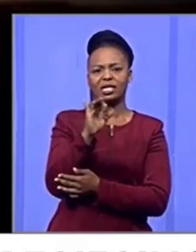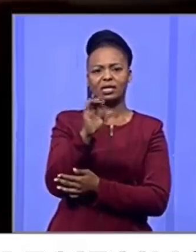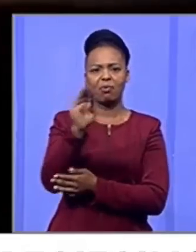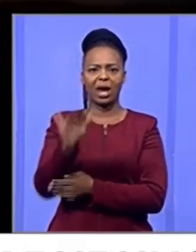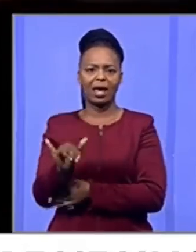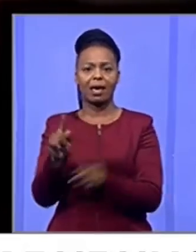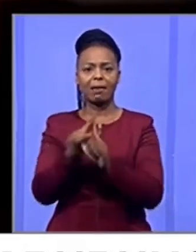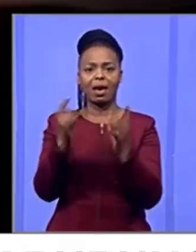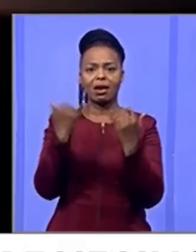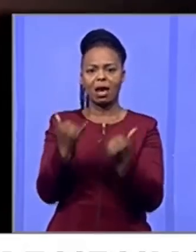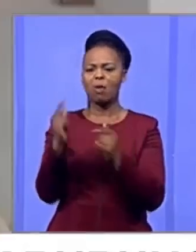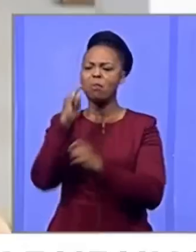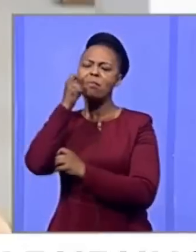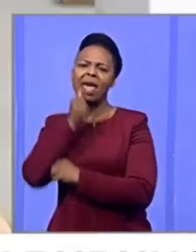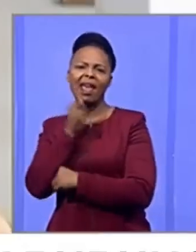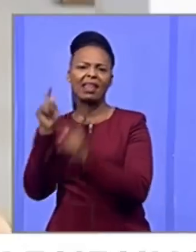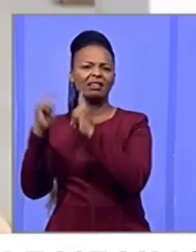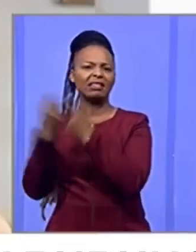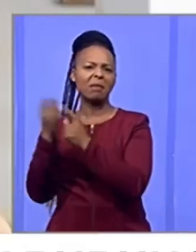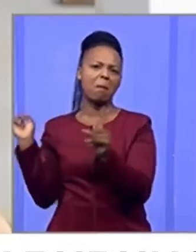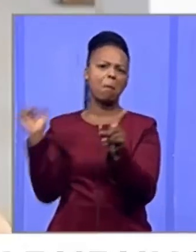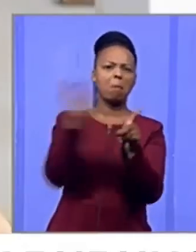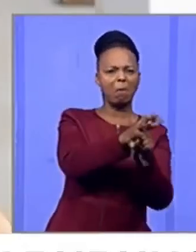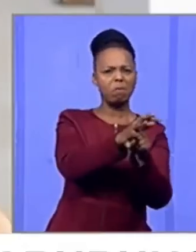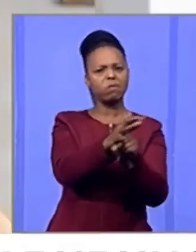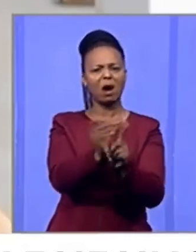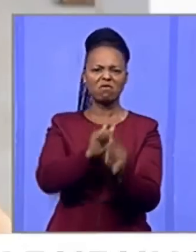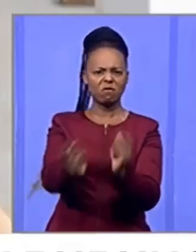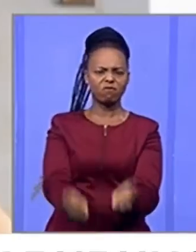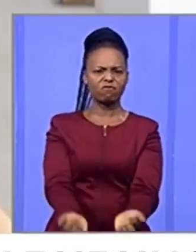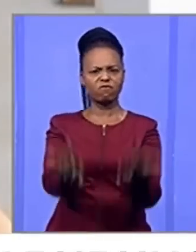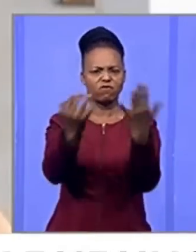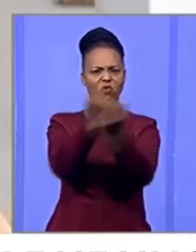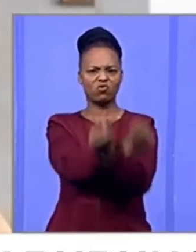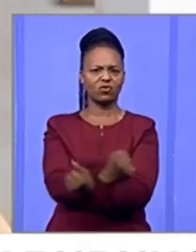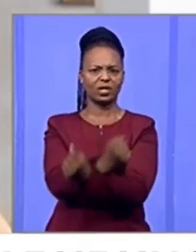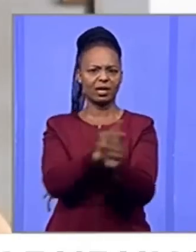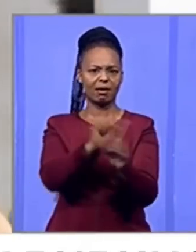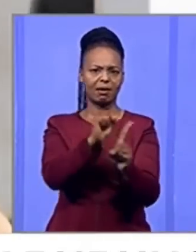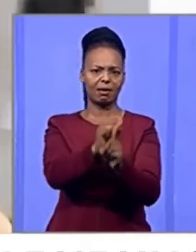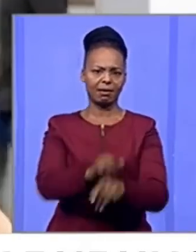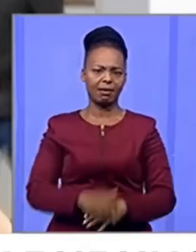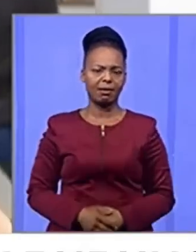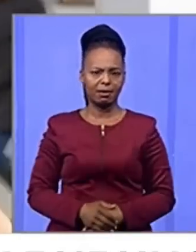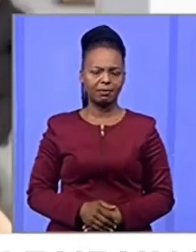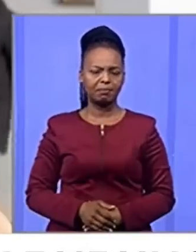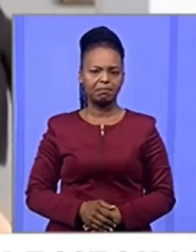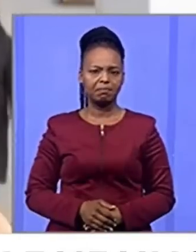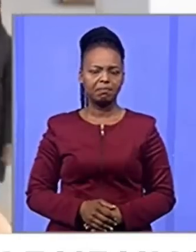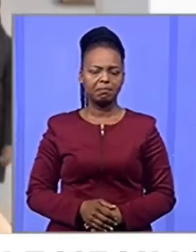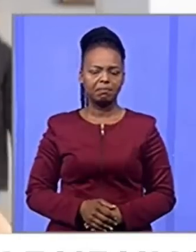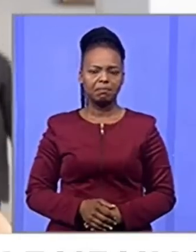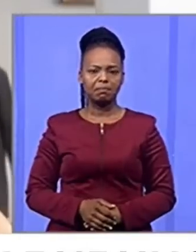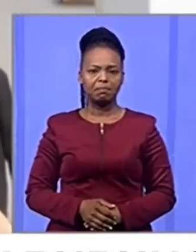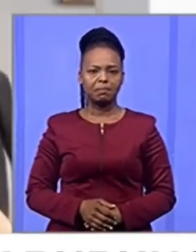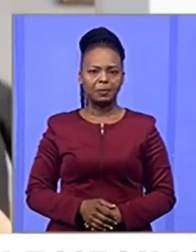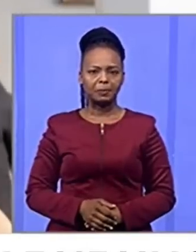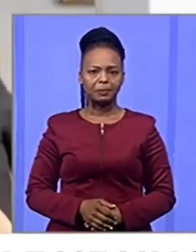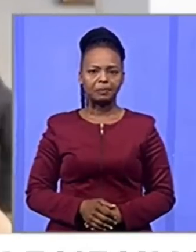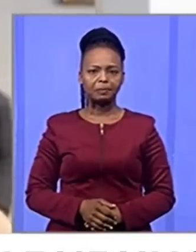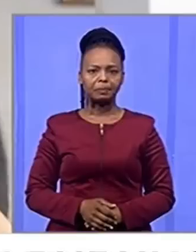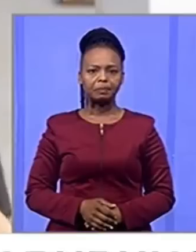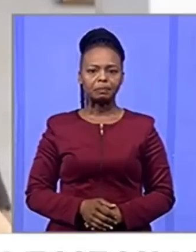ya tšhungwa ke sehlopha sa banna. Besethuswa ile ebiyenzeke Richards Bay yesenzeka nazo kodwa labantu baqale badubule